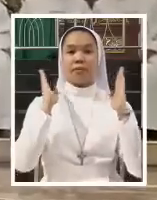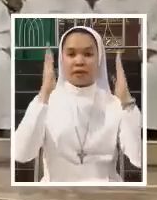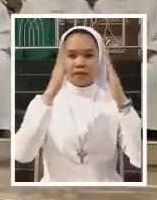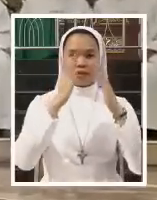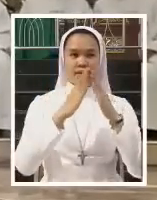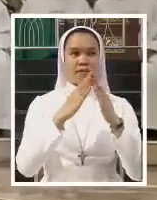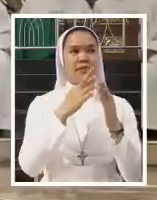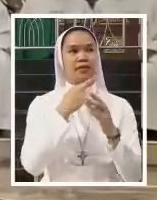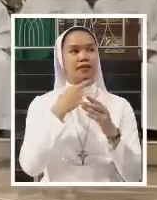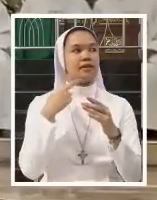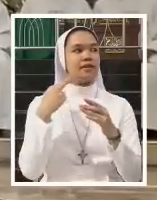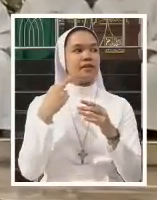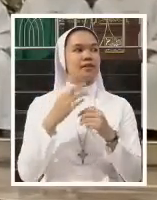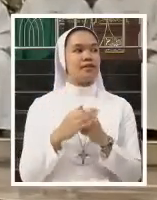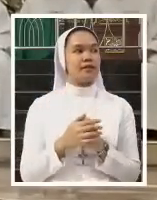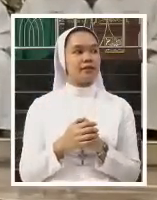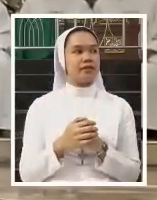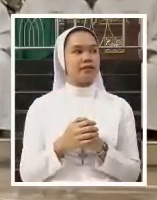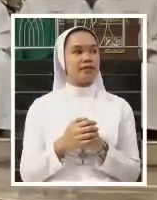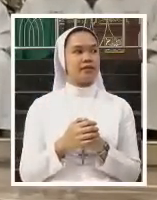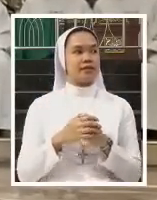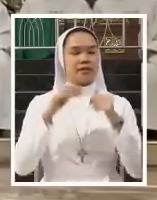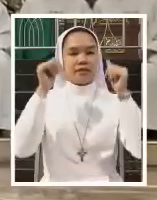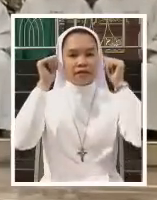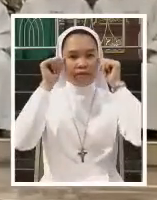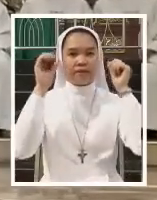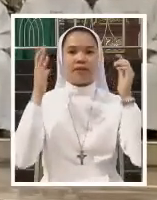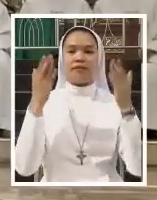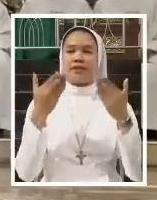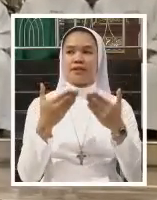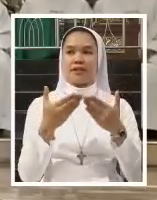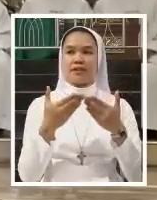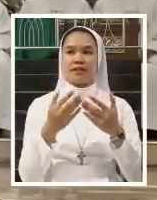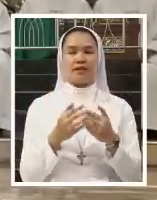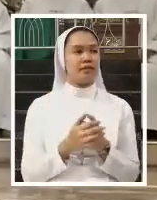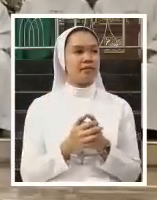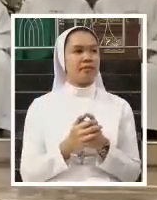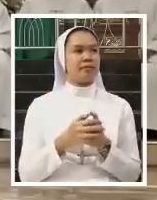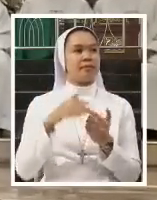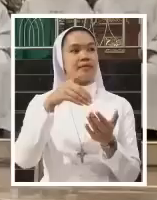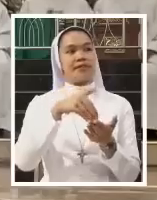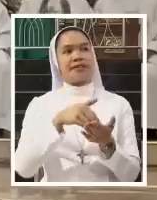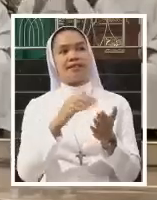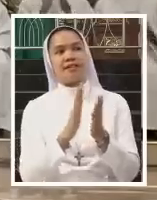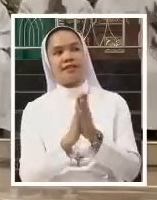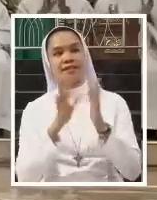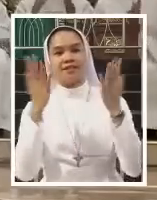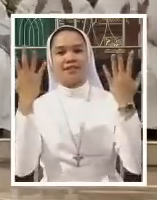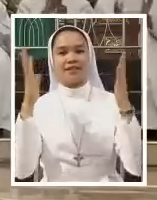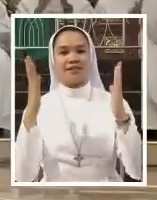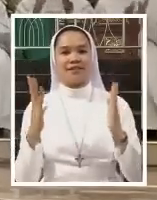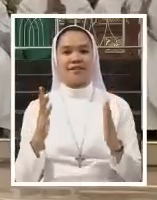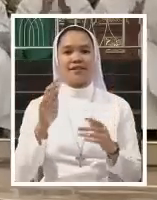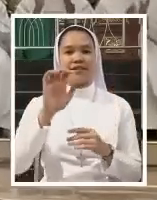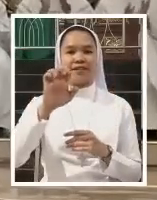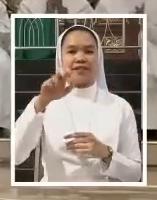Tria, Tirona, OCDDD, Archbishop of Caceres. Liwat, palakpakan po niya ito si Ma'am